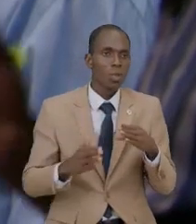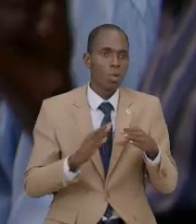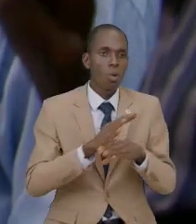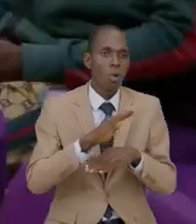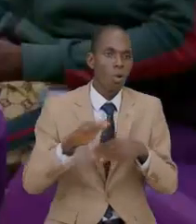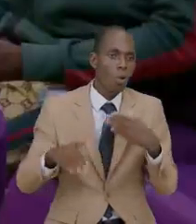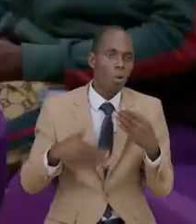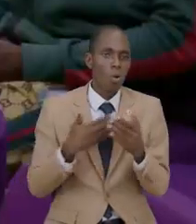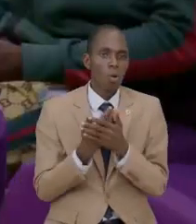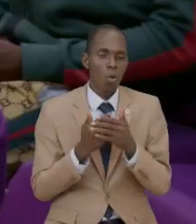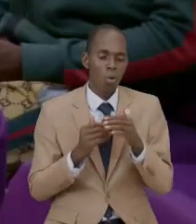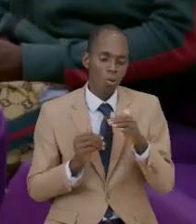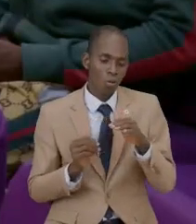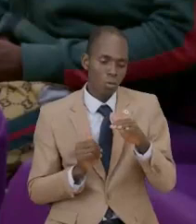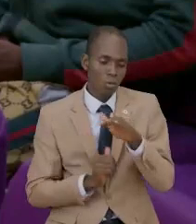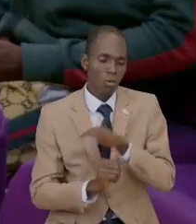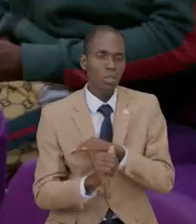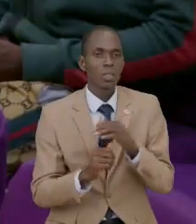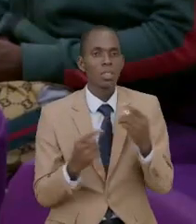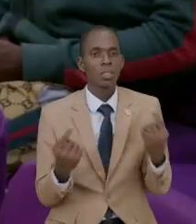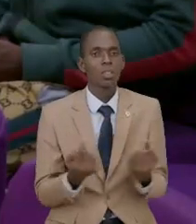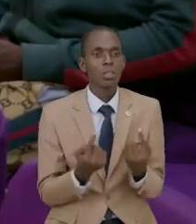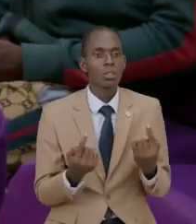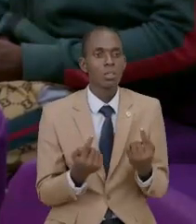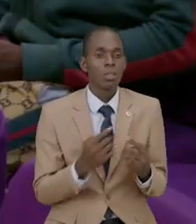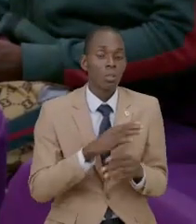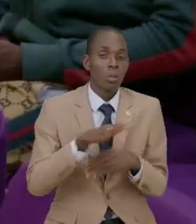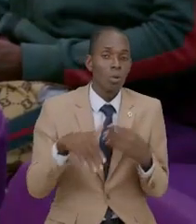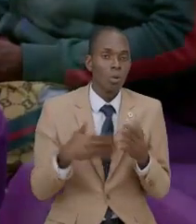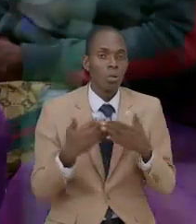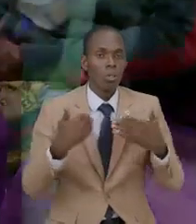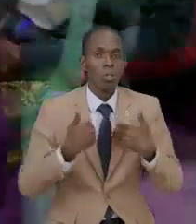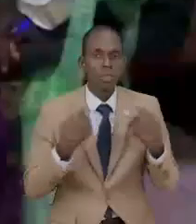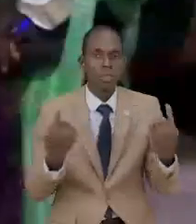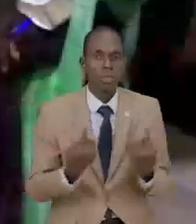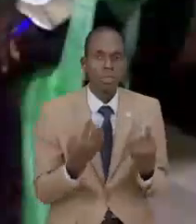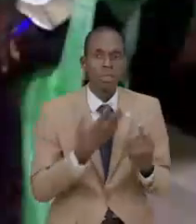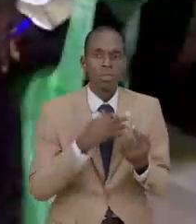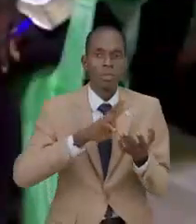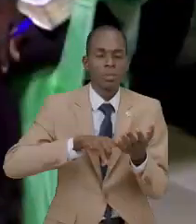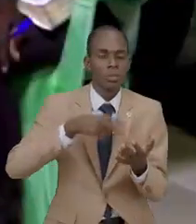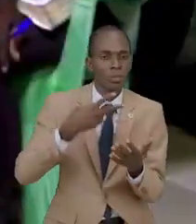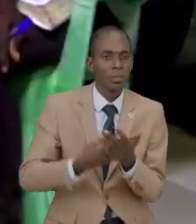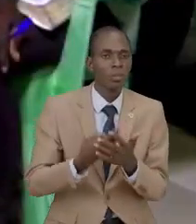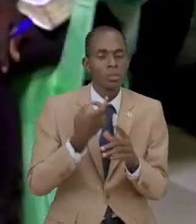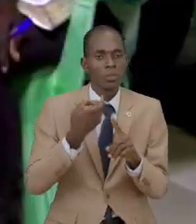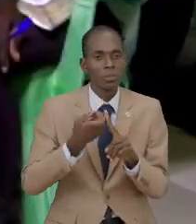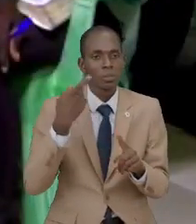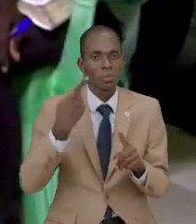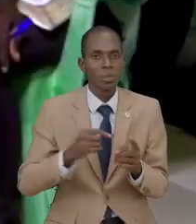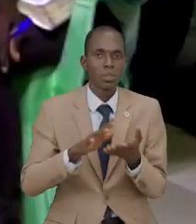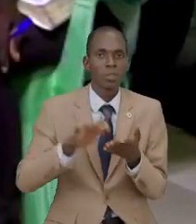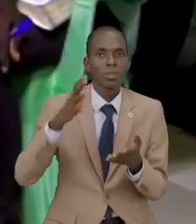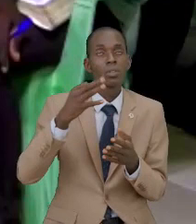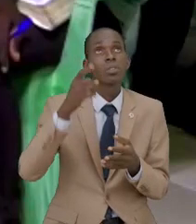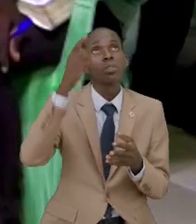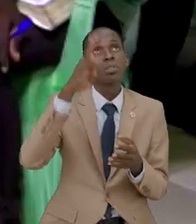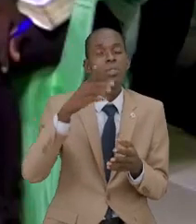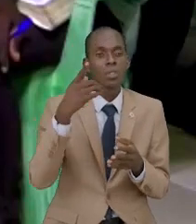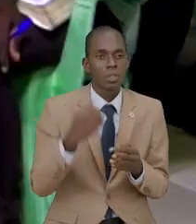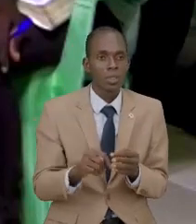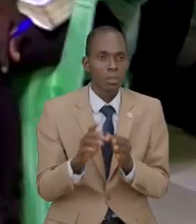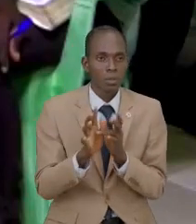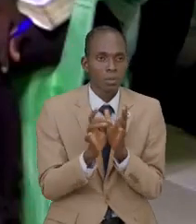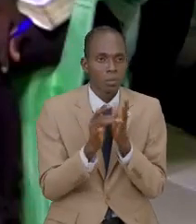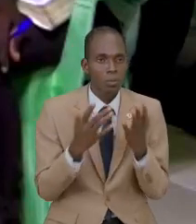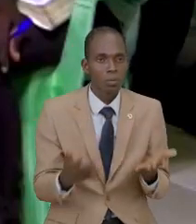all under sin. All have sinned and come short of the glory of God. The scripture